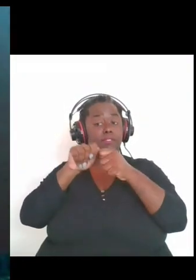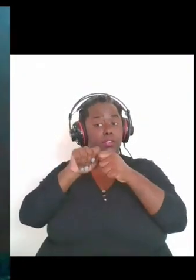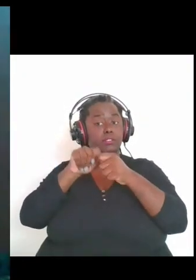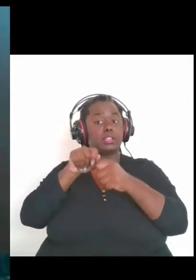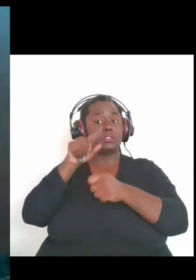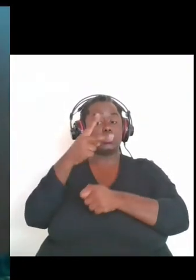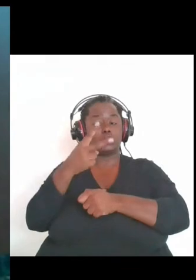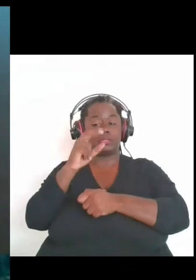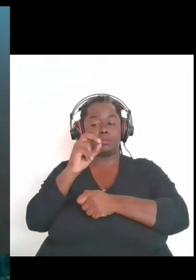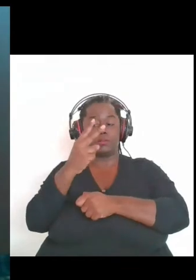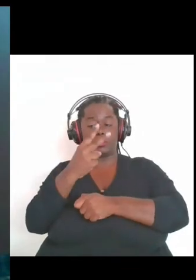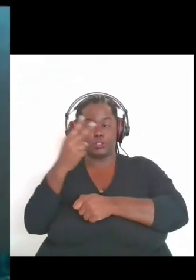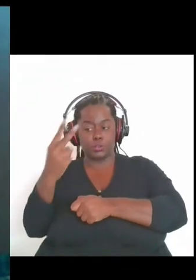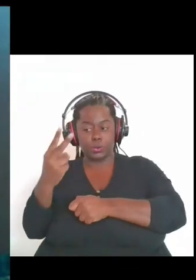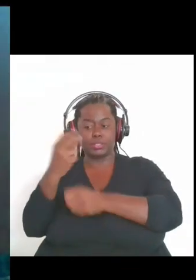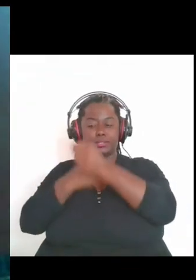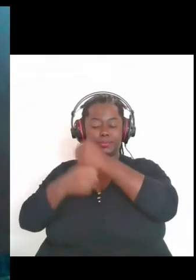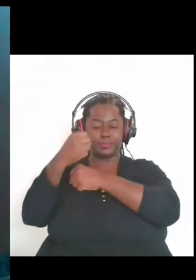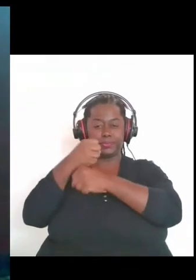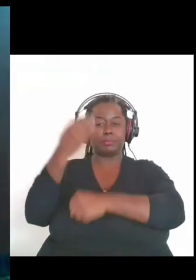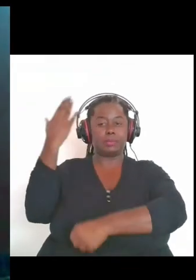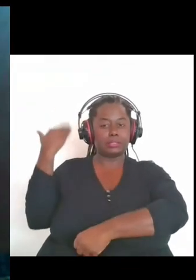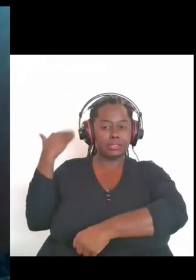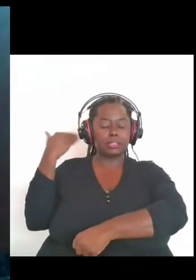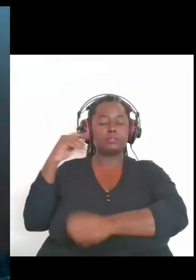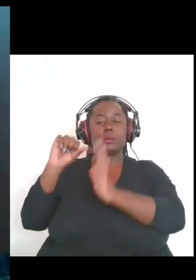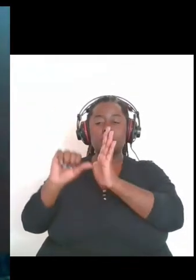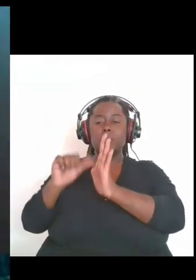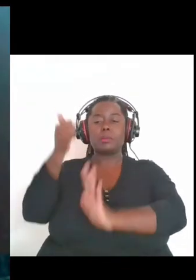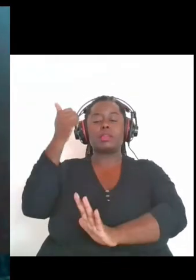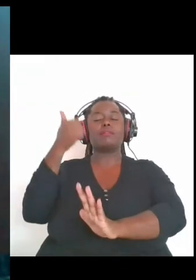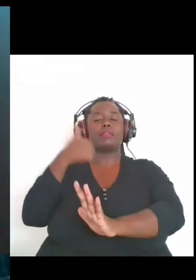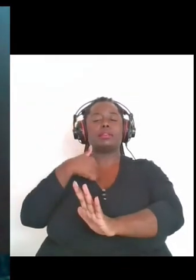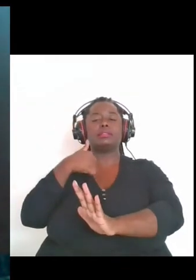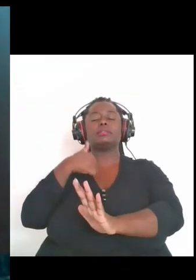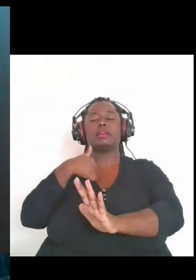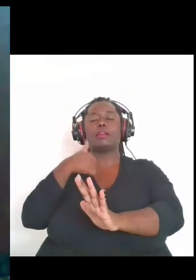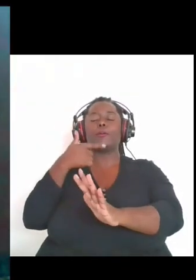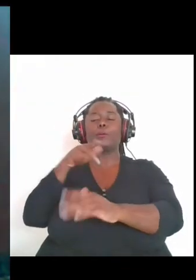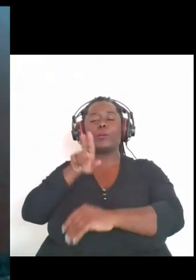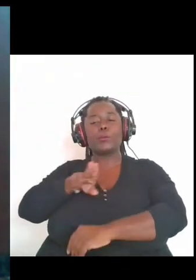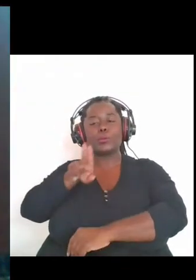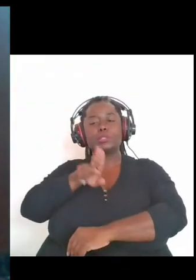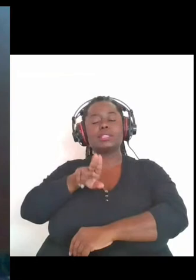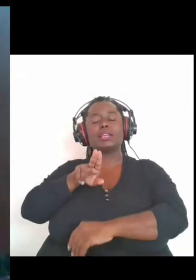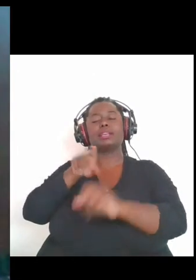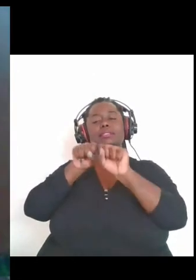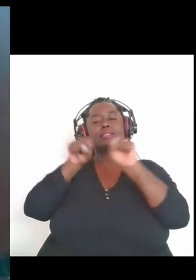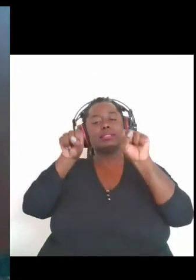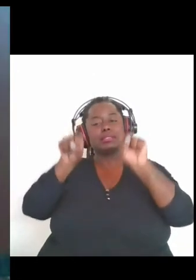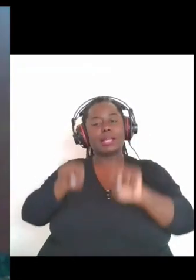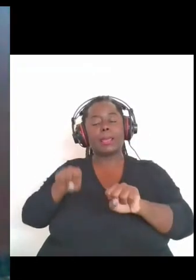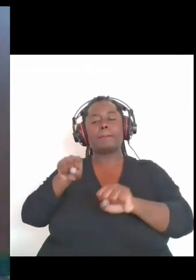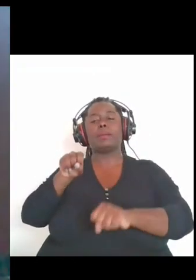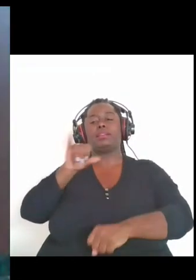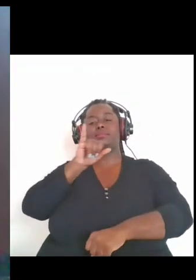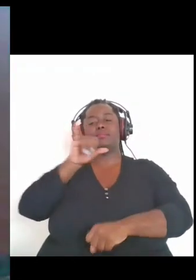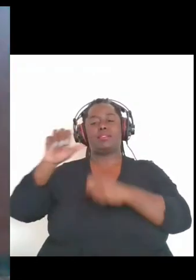one of them is done last year this is the first time that I started working with